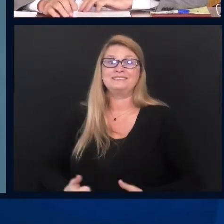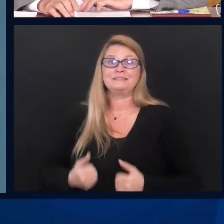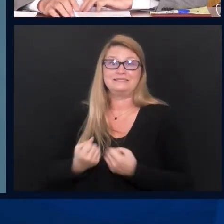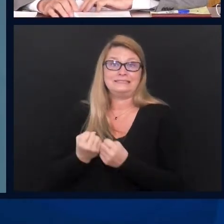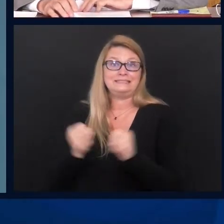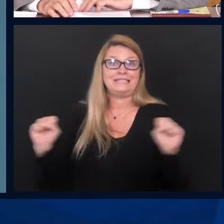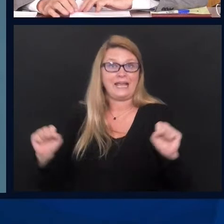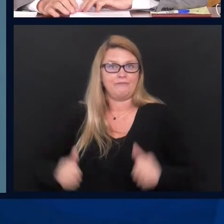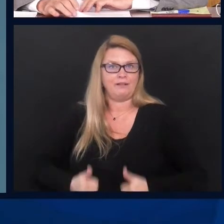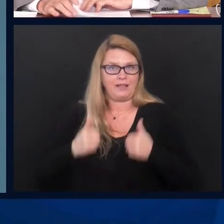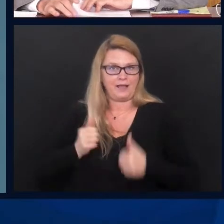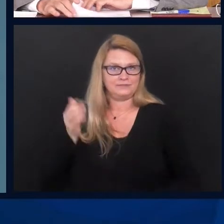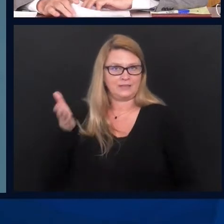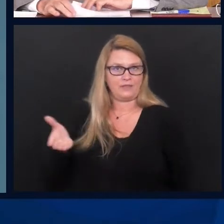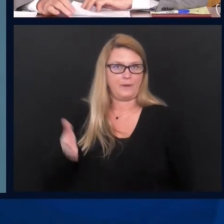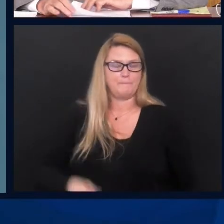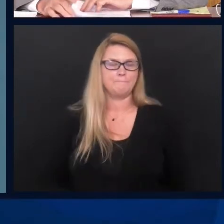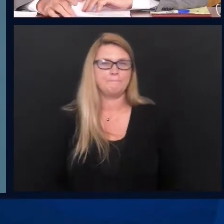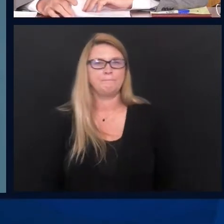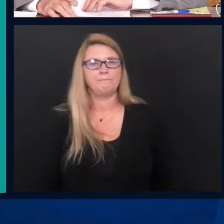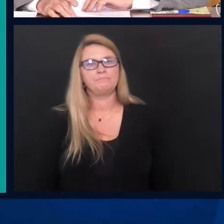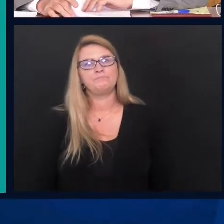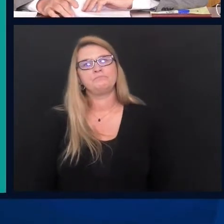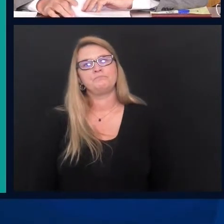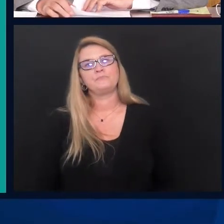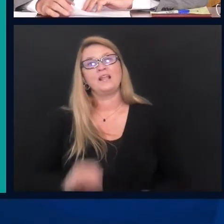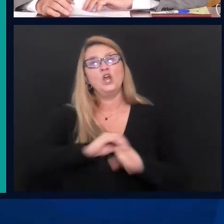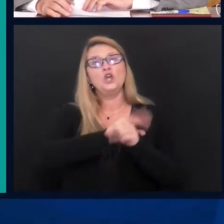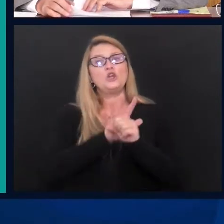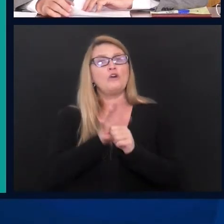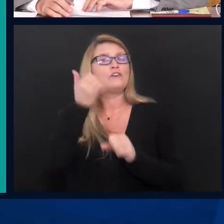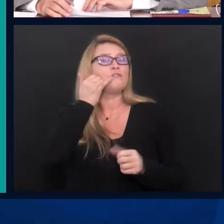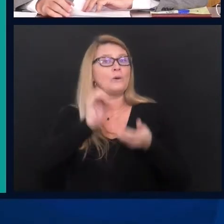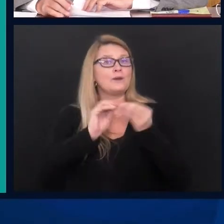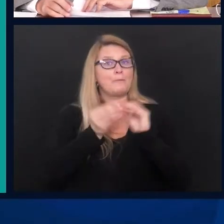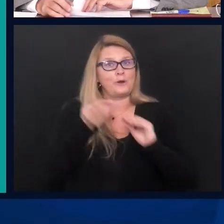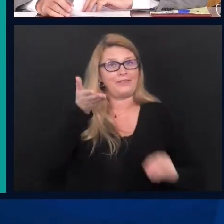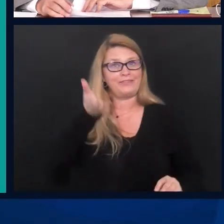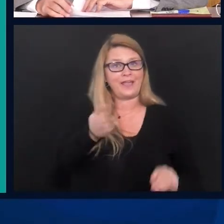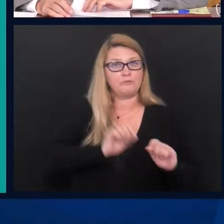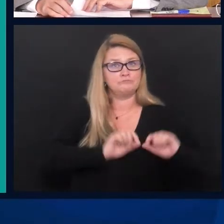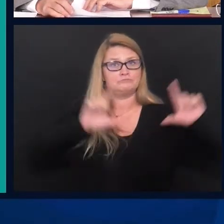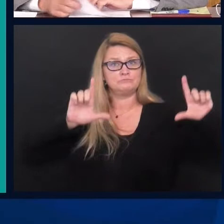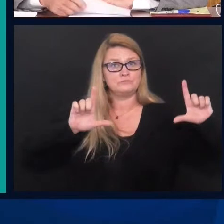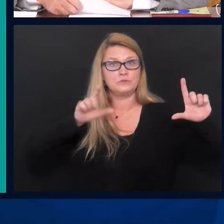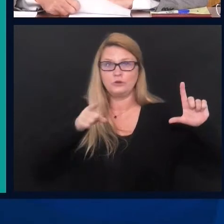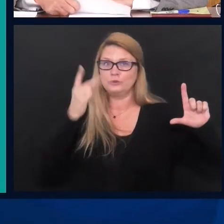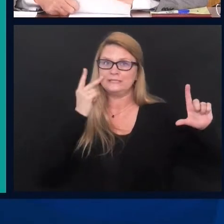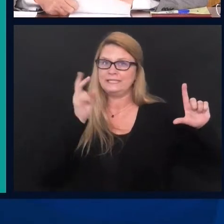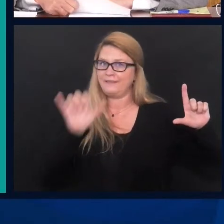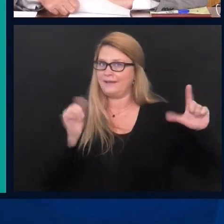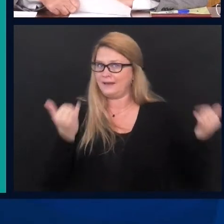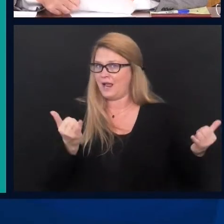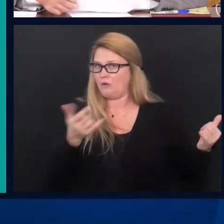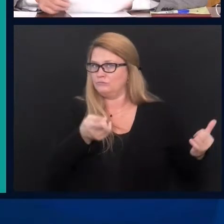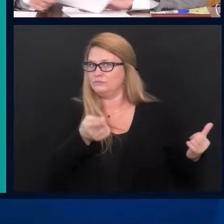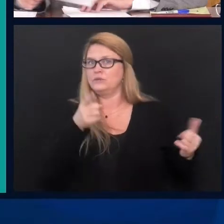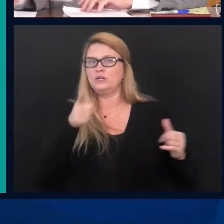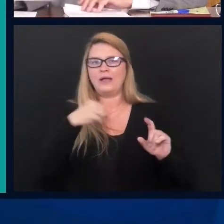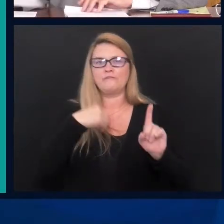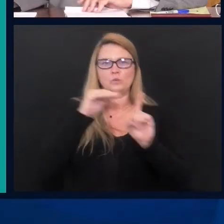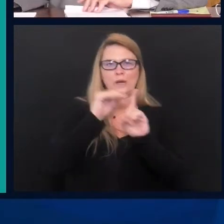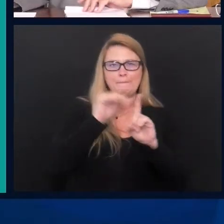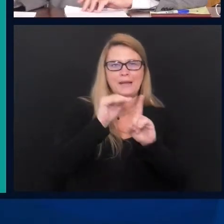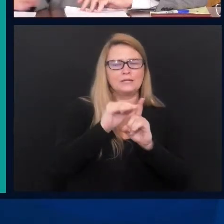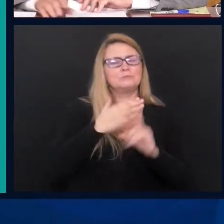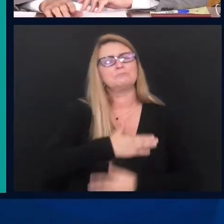there. The COVID vaccine info line is up, and you got all that. Vaccine reminders, you know, you